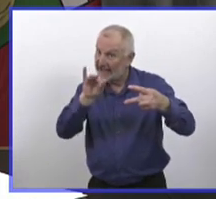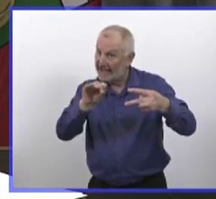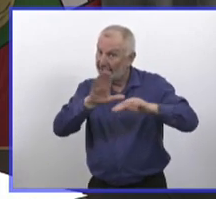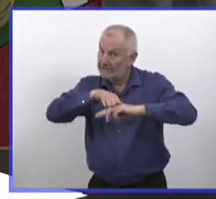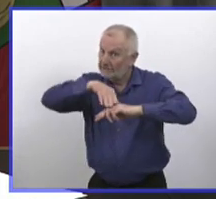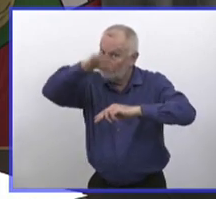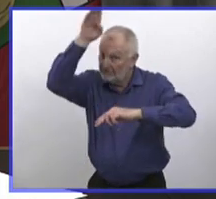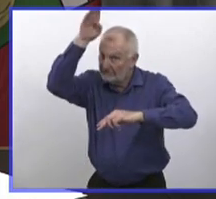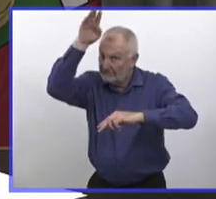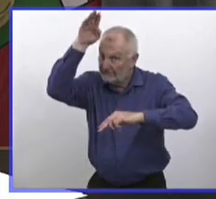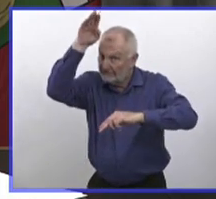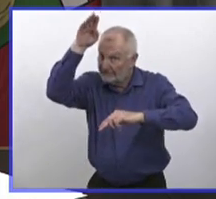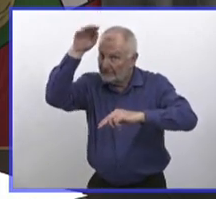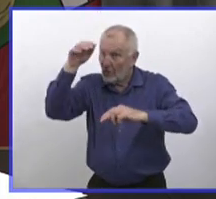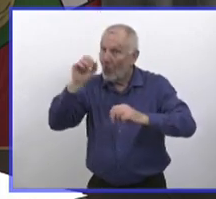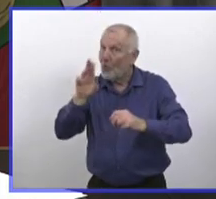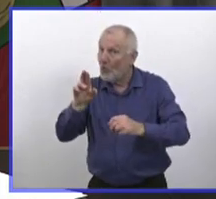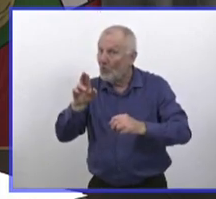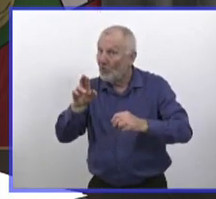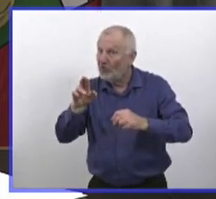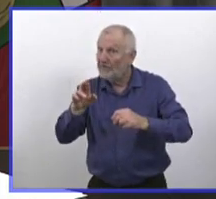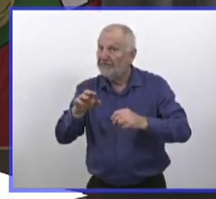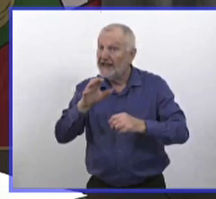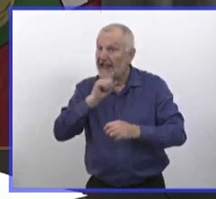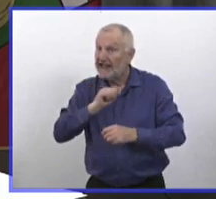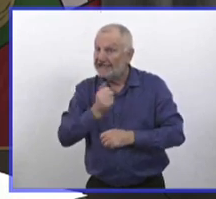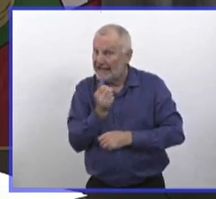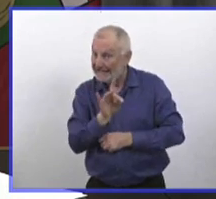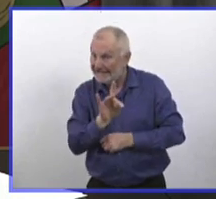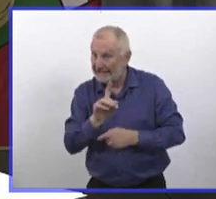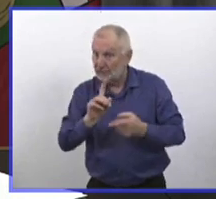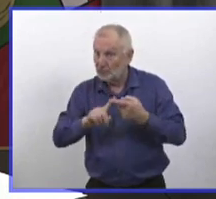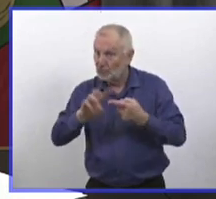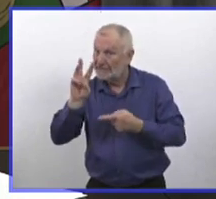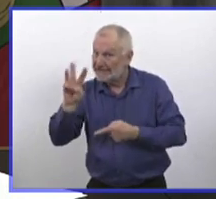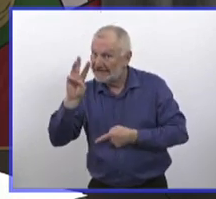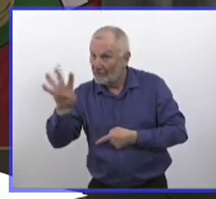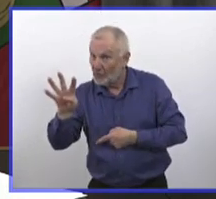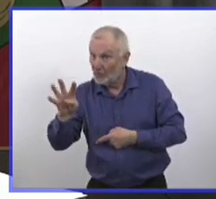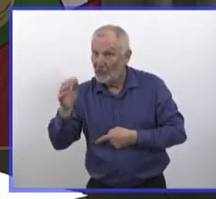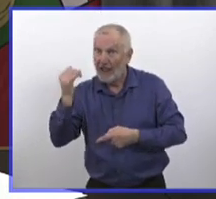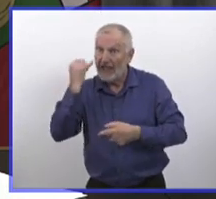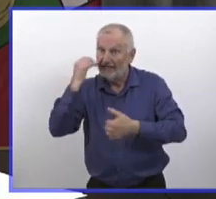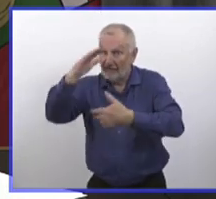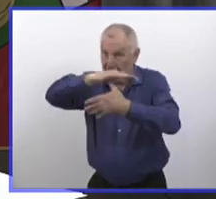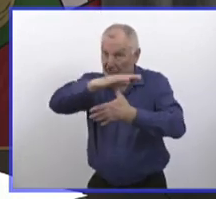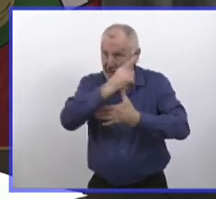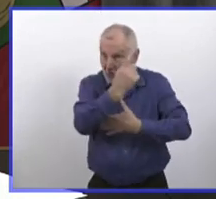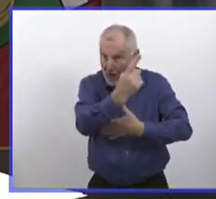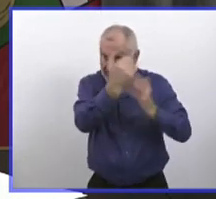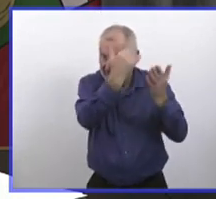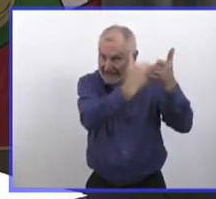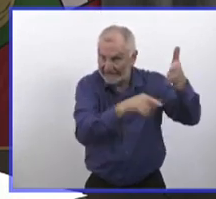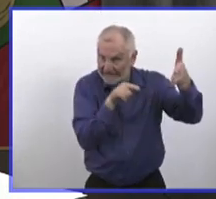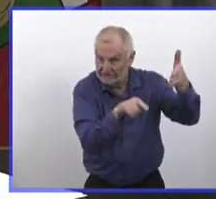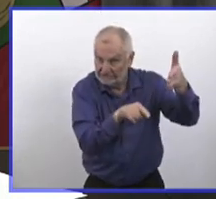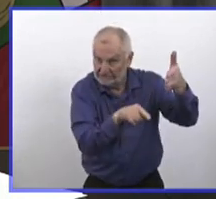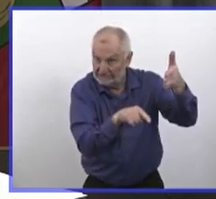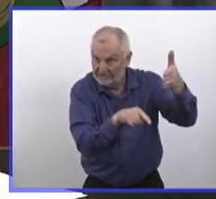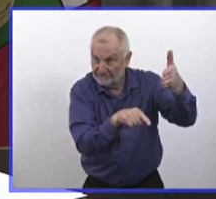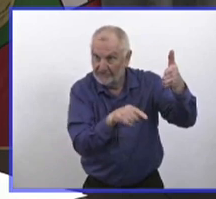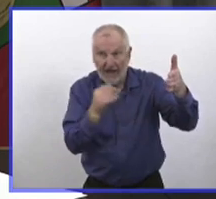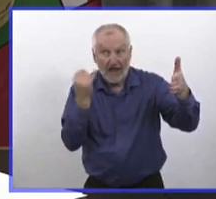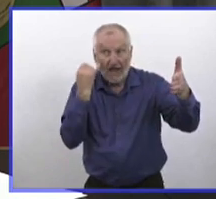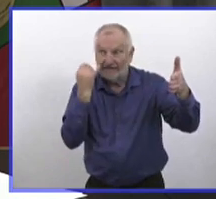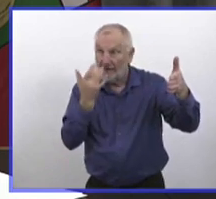eligible for AstraZeneca or Covishield if they would prefer to receive that vaccine, either because